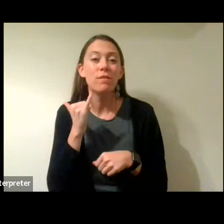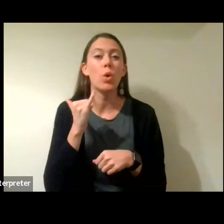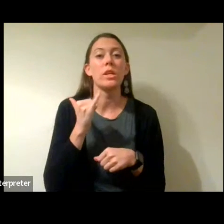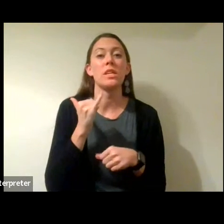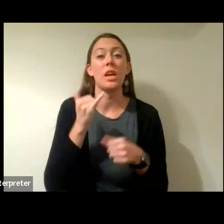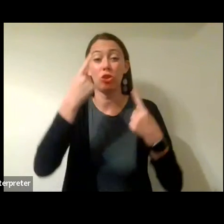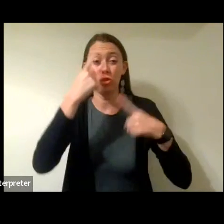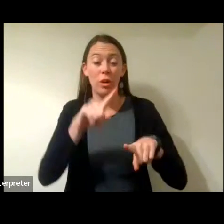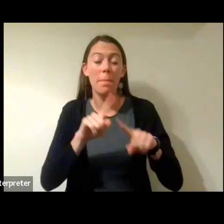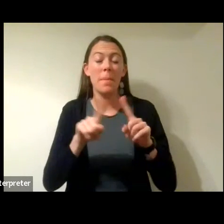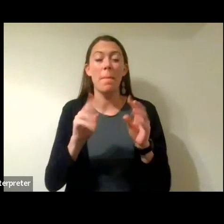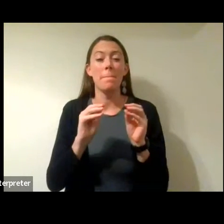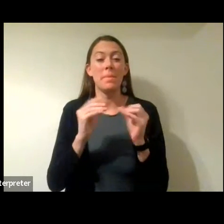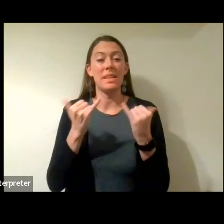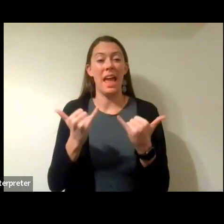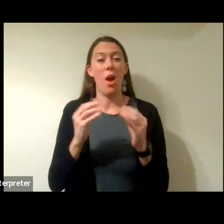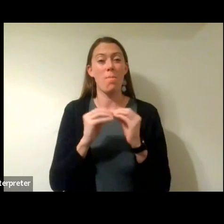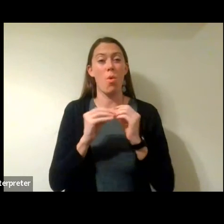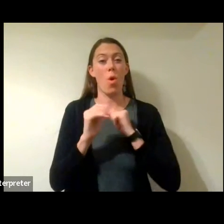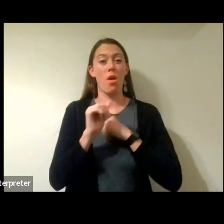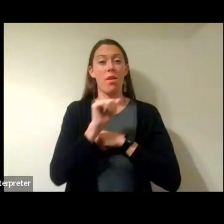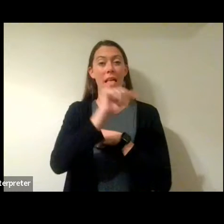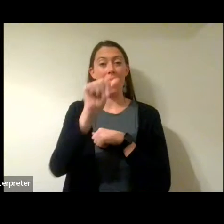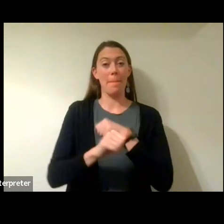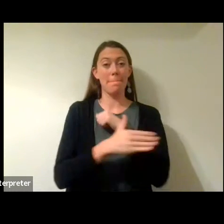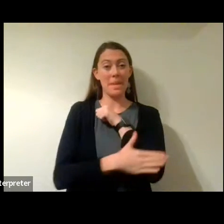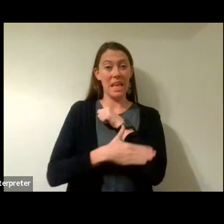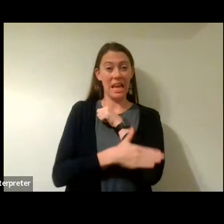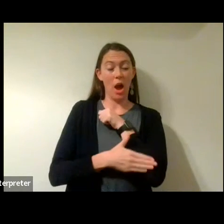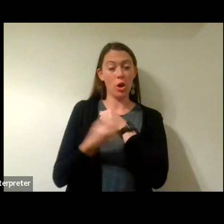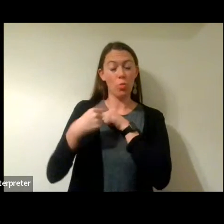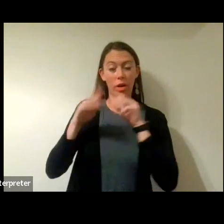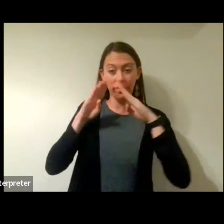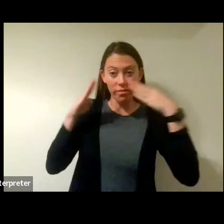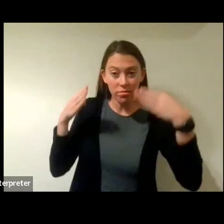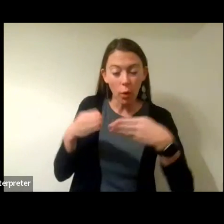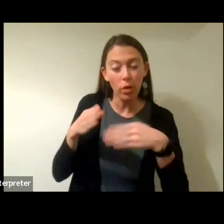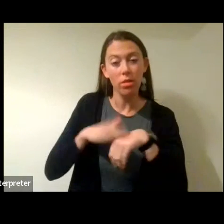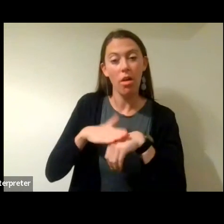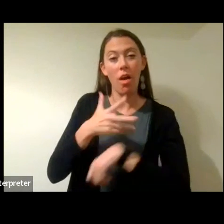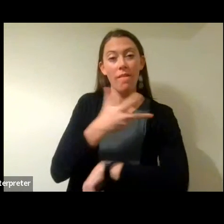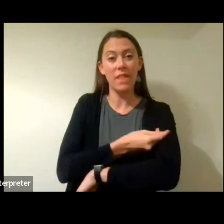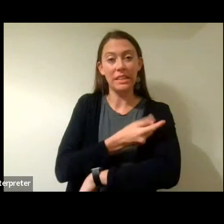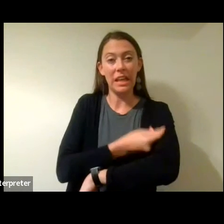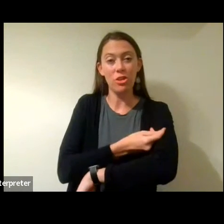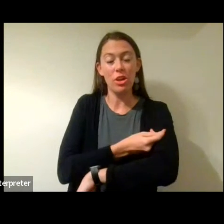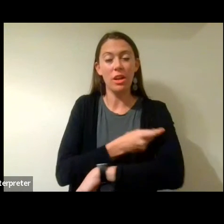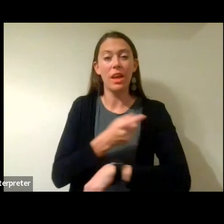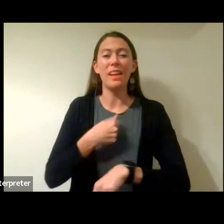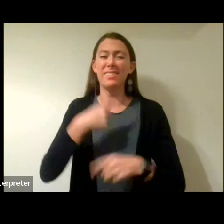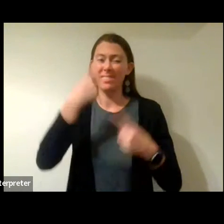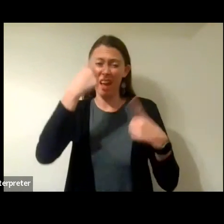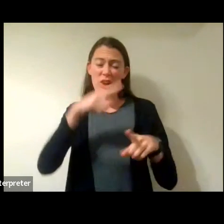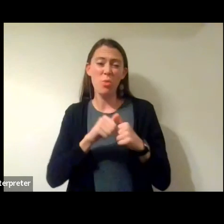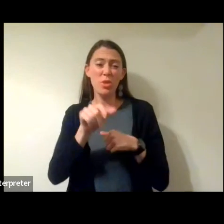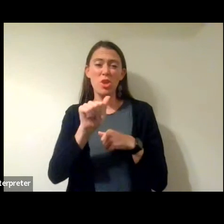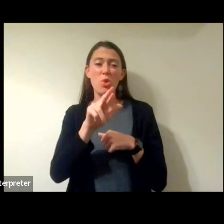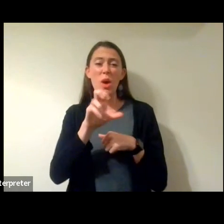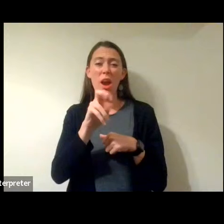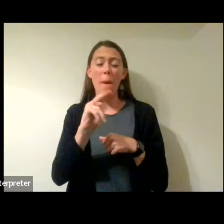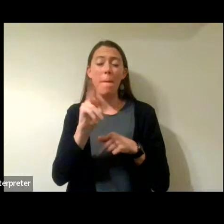Aaron, I think your feedback is right about how people could use my comments in a way that's not how I intended them, but